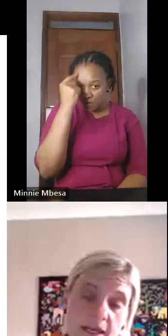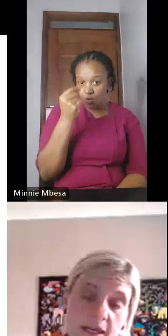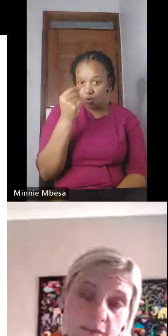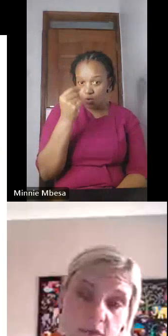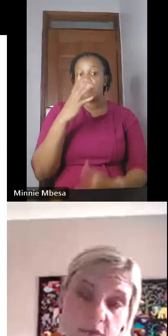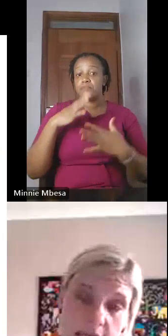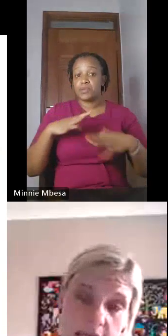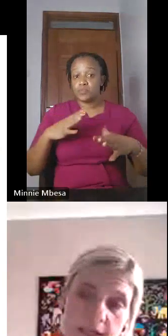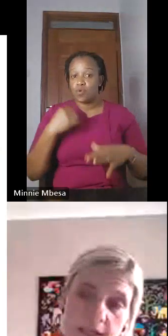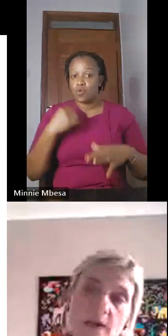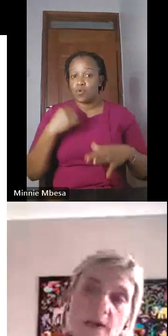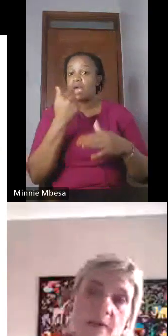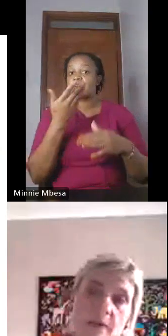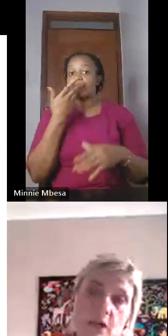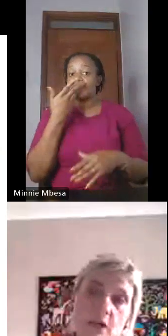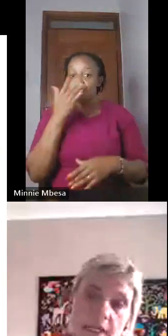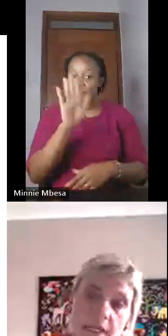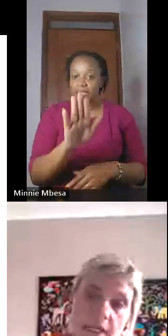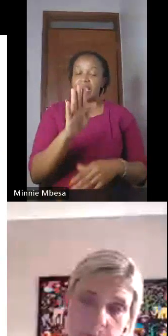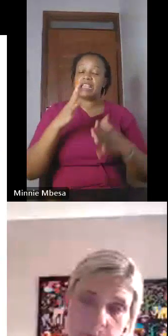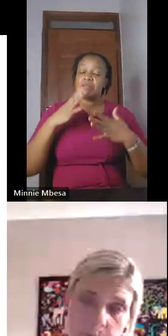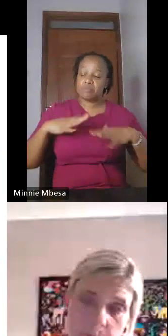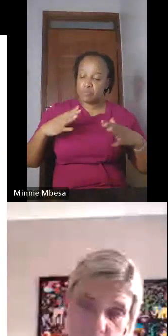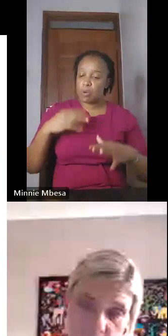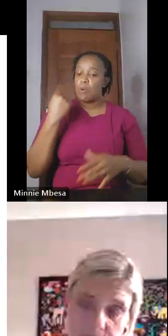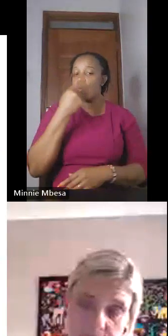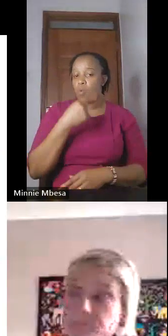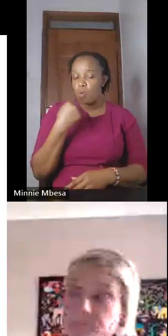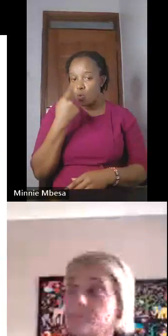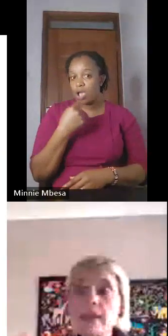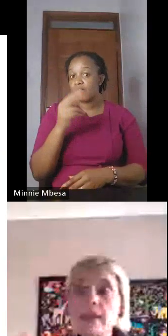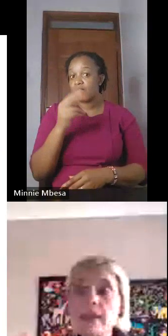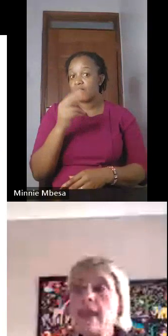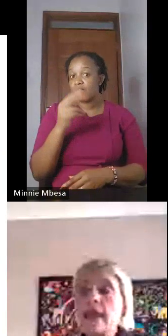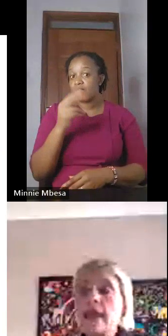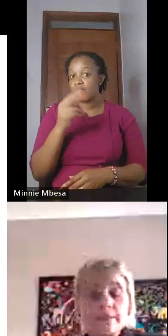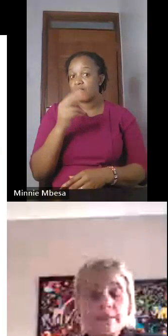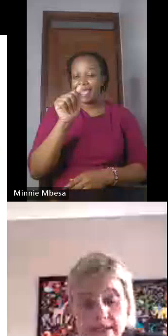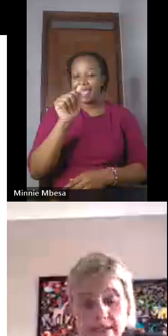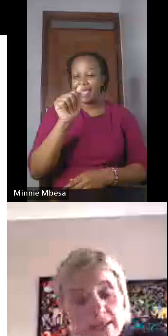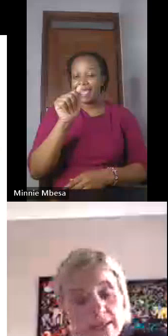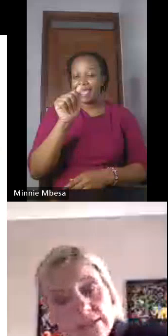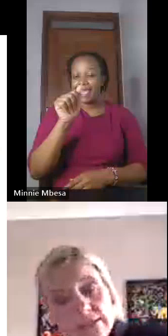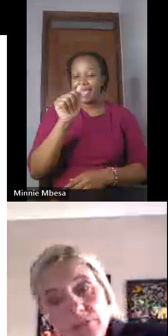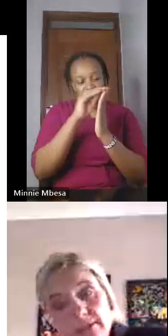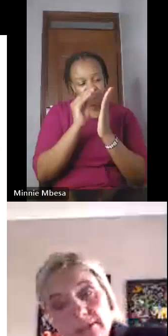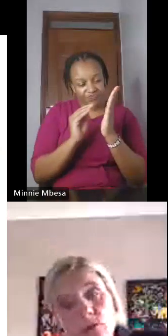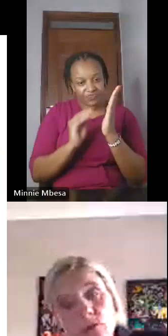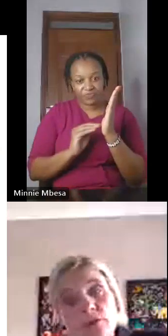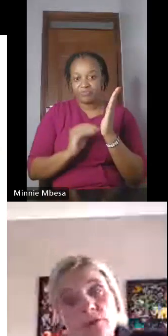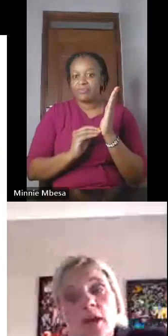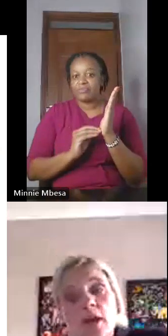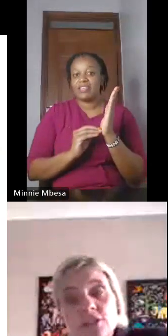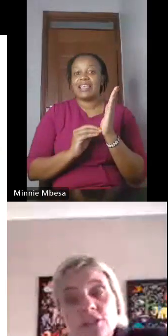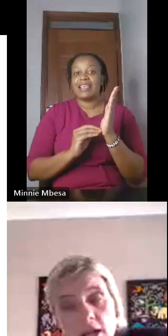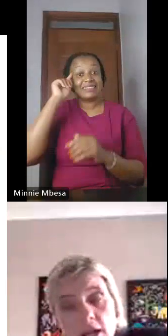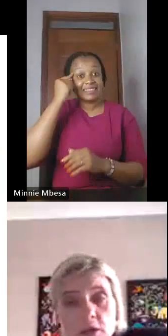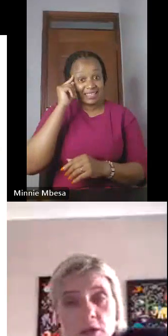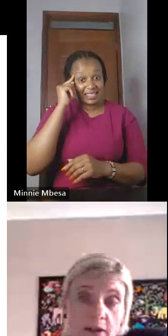and those that have used AI to help them complete their application. I guess my key message to this is